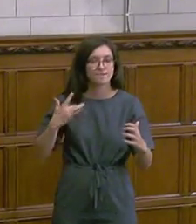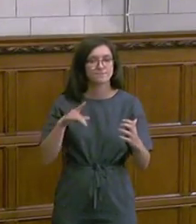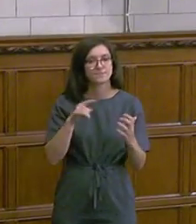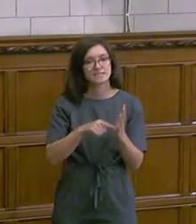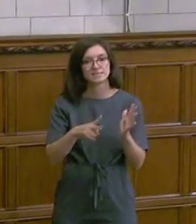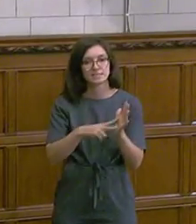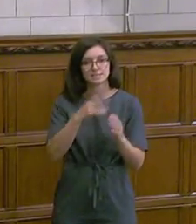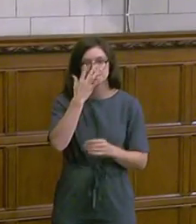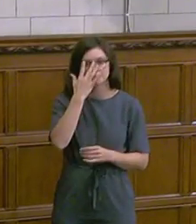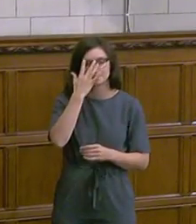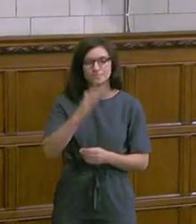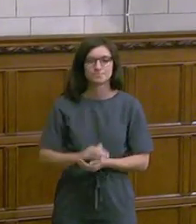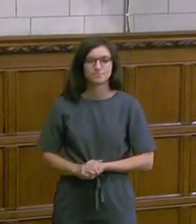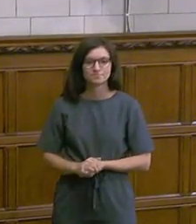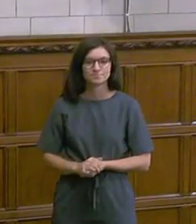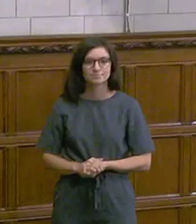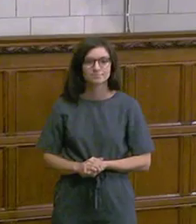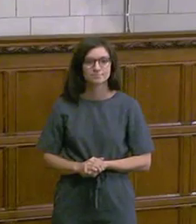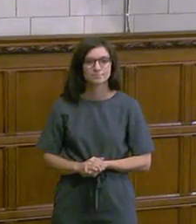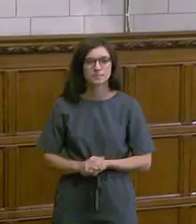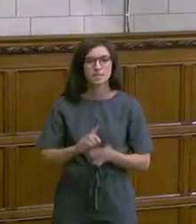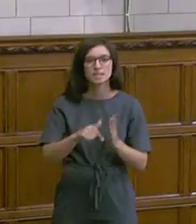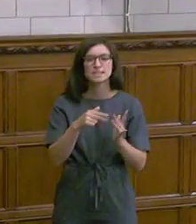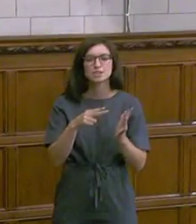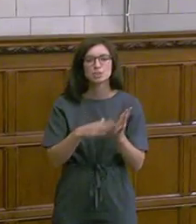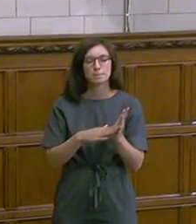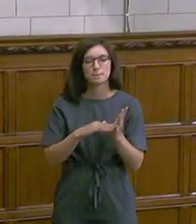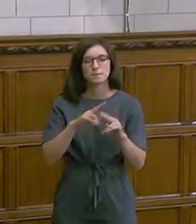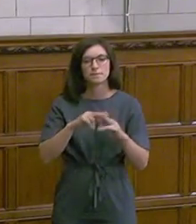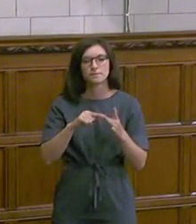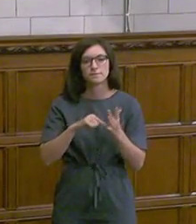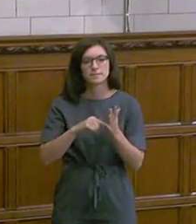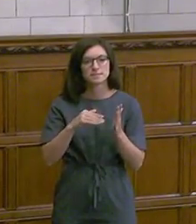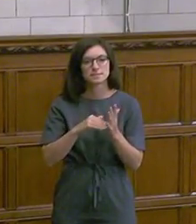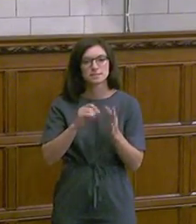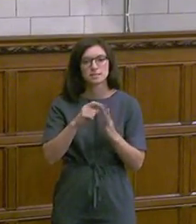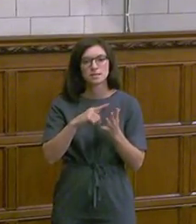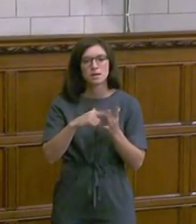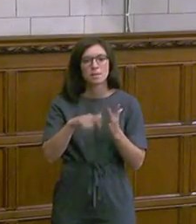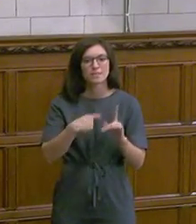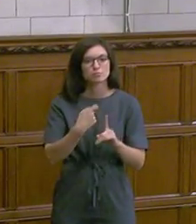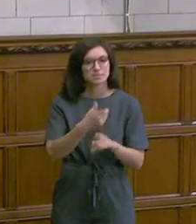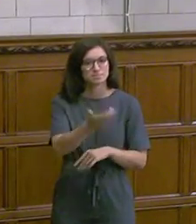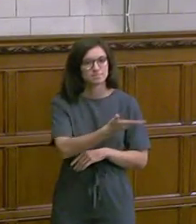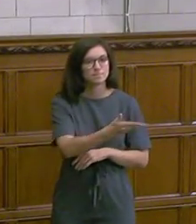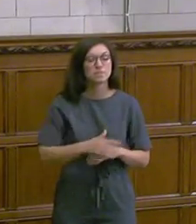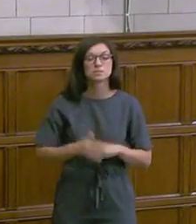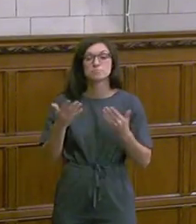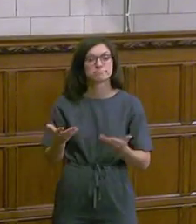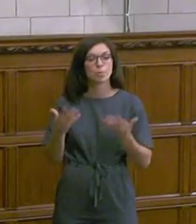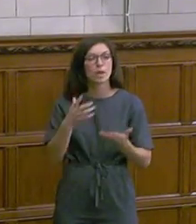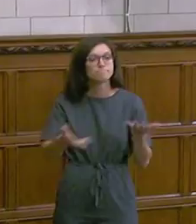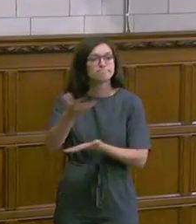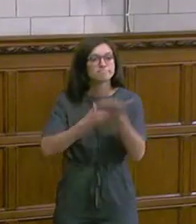parliamentlive.tv. Jim Fitzpatrick to move the motion. Mr String, I beg to move that this House has considered deaf children's